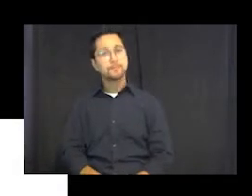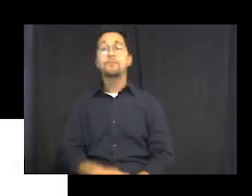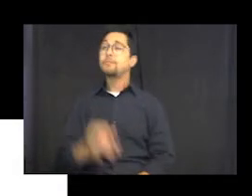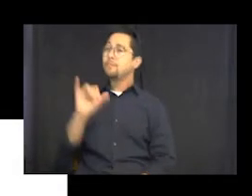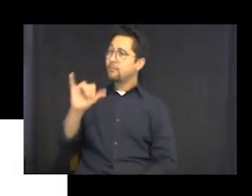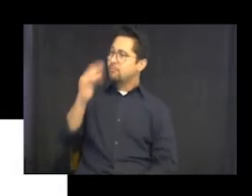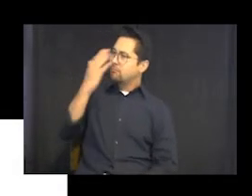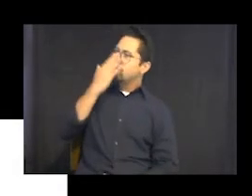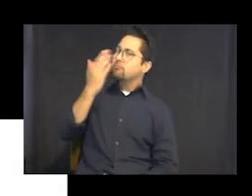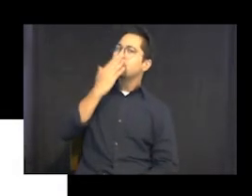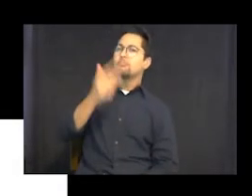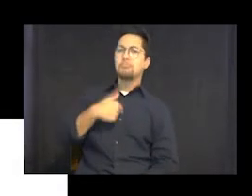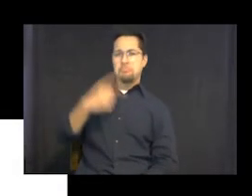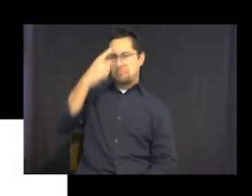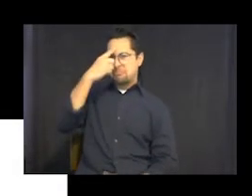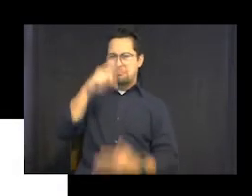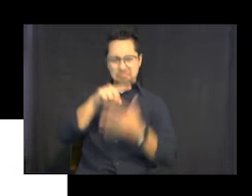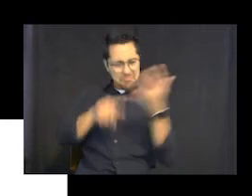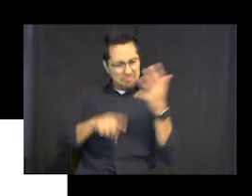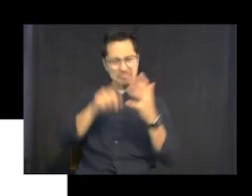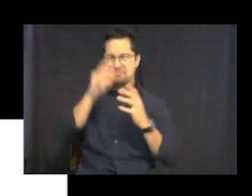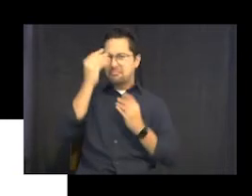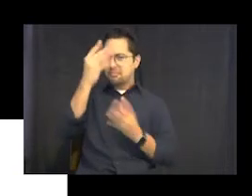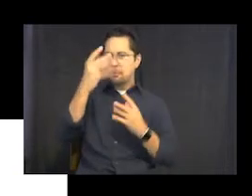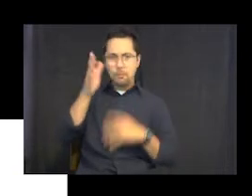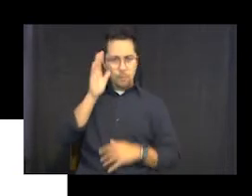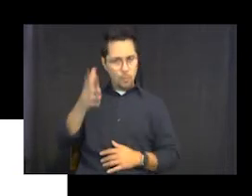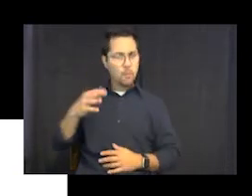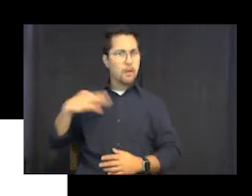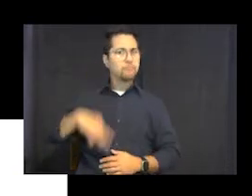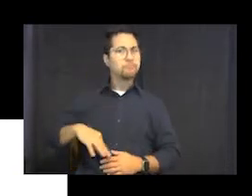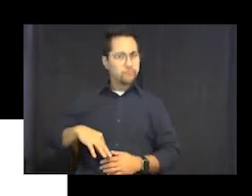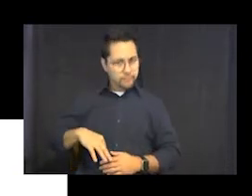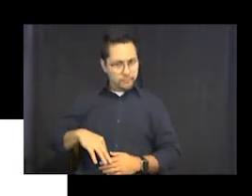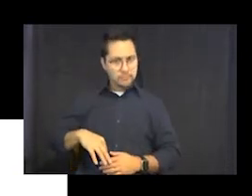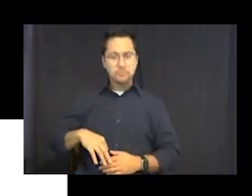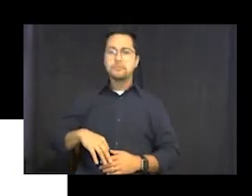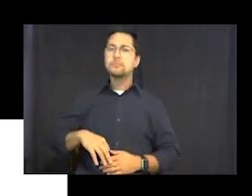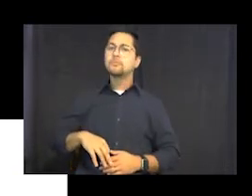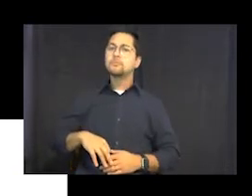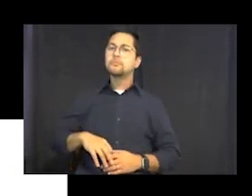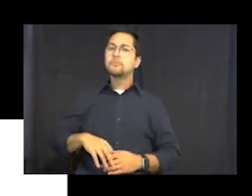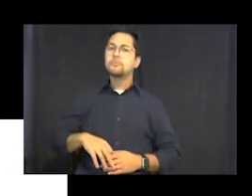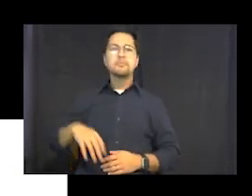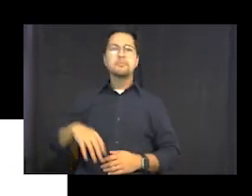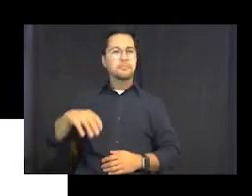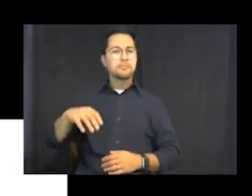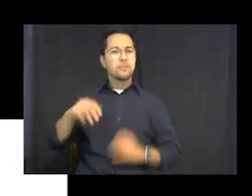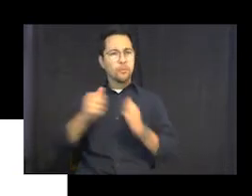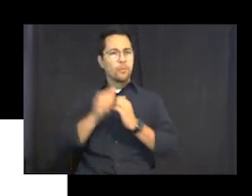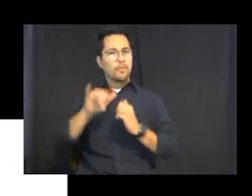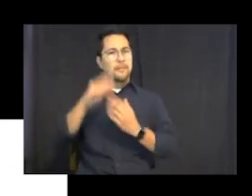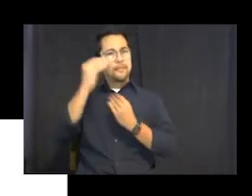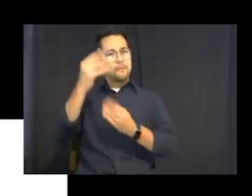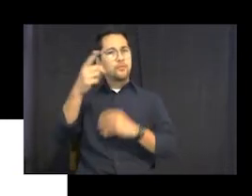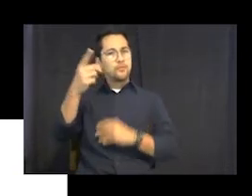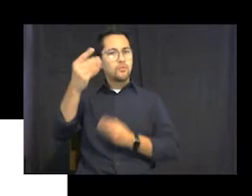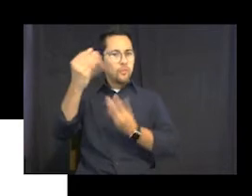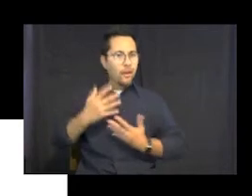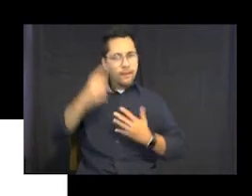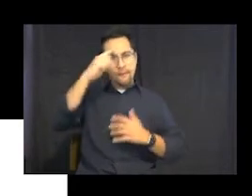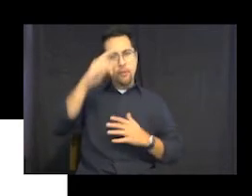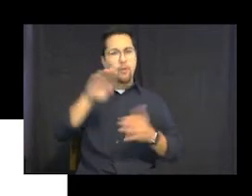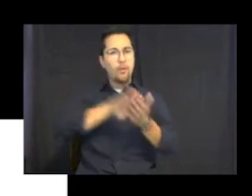Well, thank you. I think all that information will be helpful. It seems to go well with the information that you provided about waiver